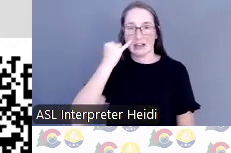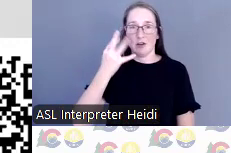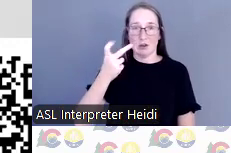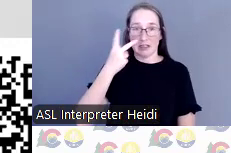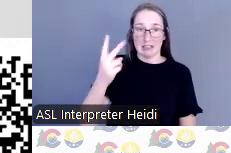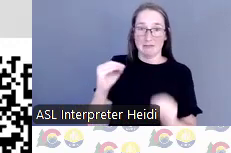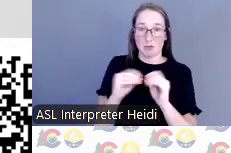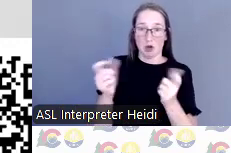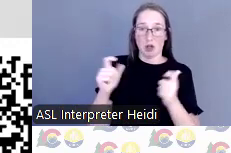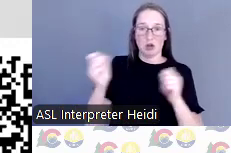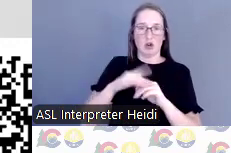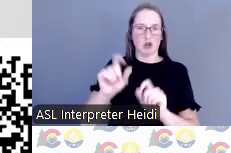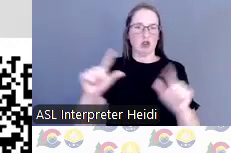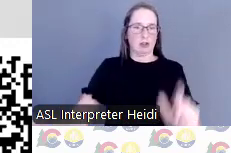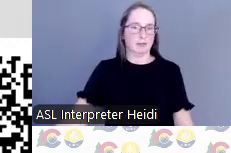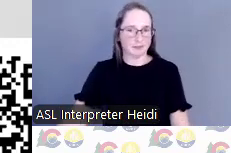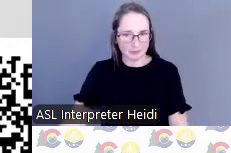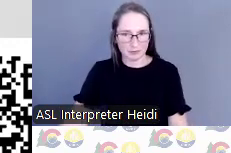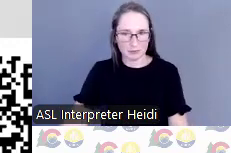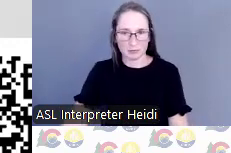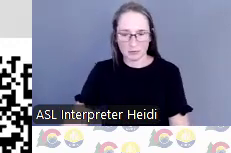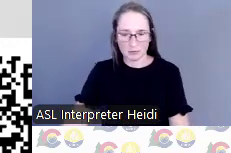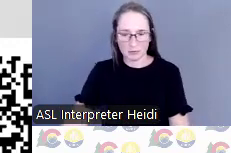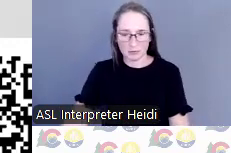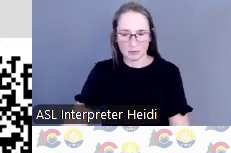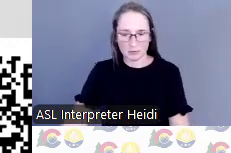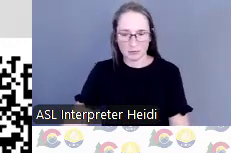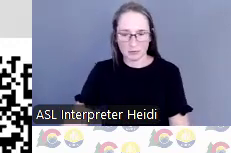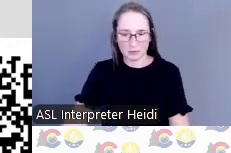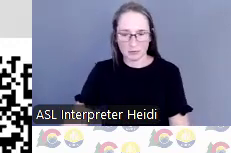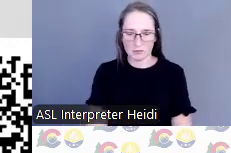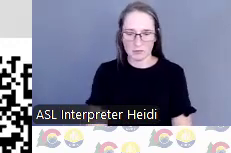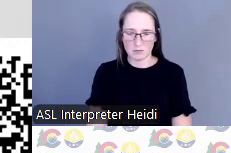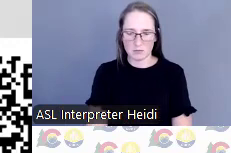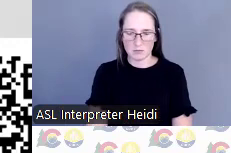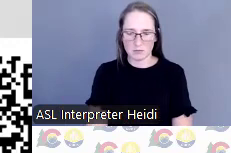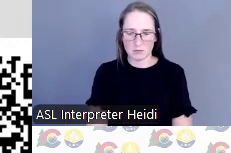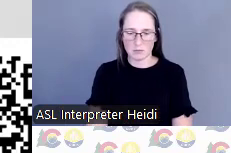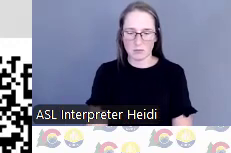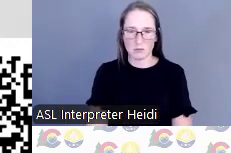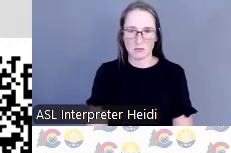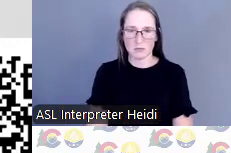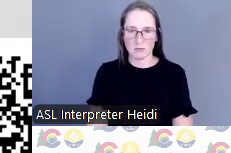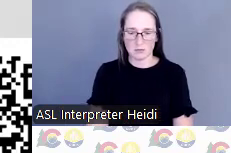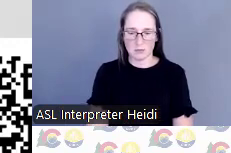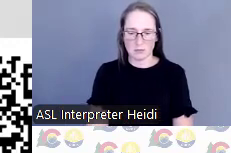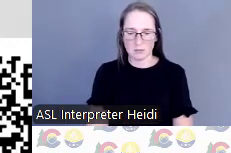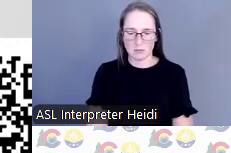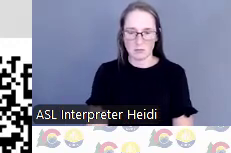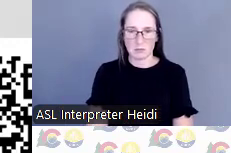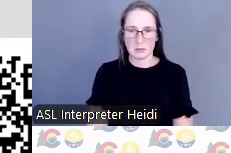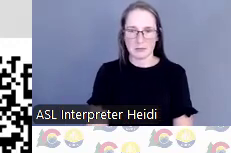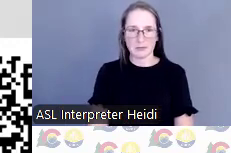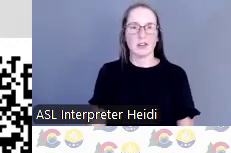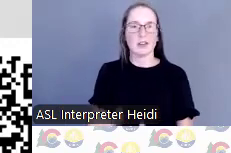on your screen. We are a large group today. Everybody is muted by default. And there will be